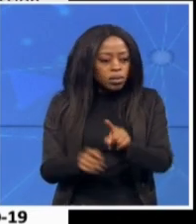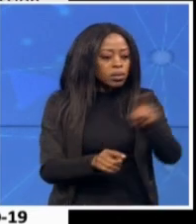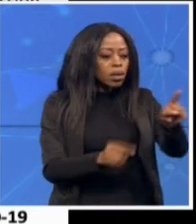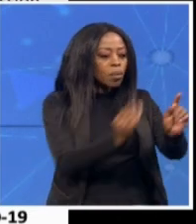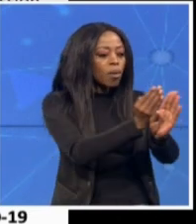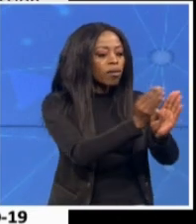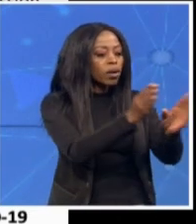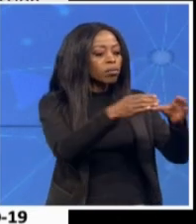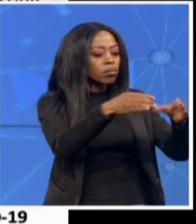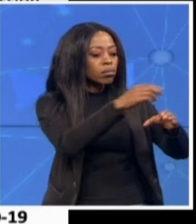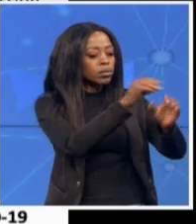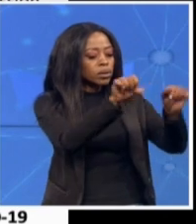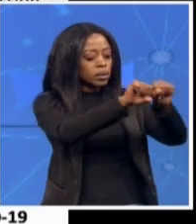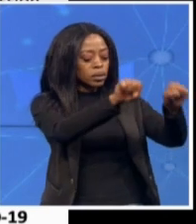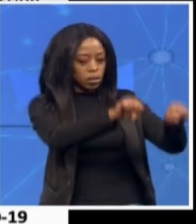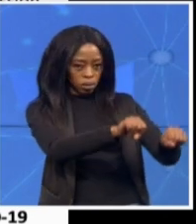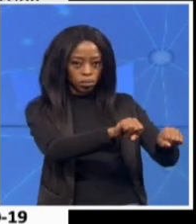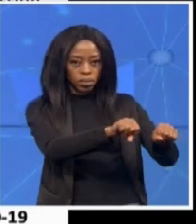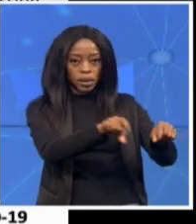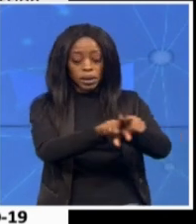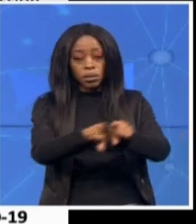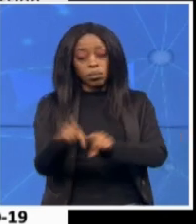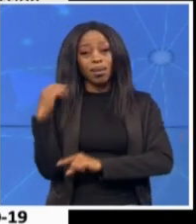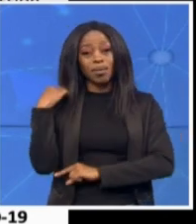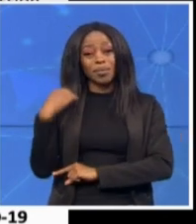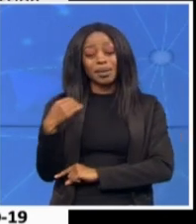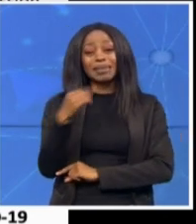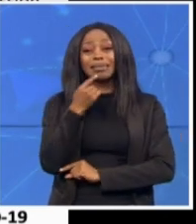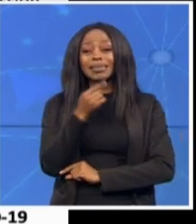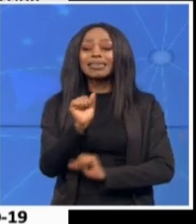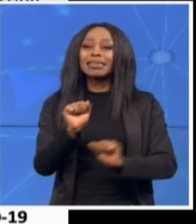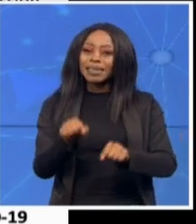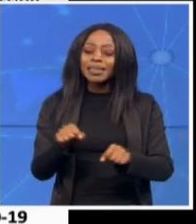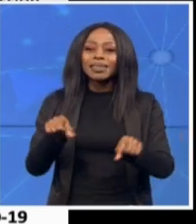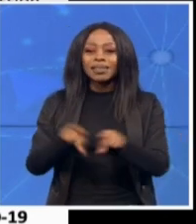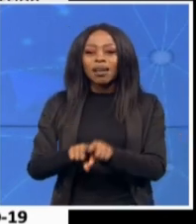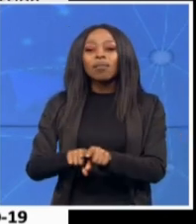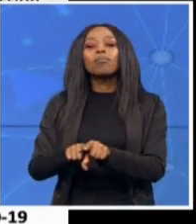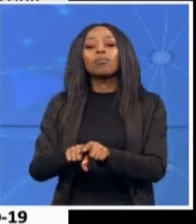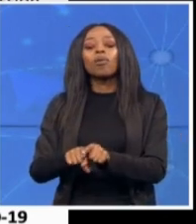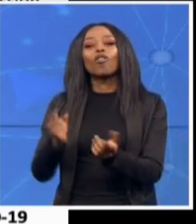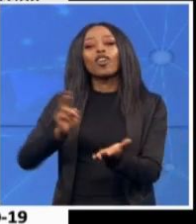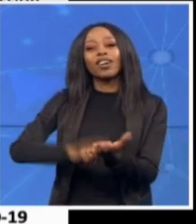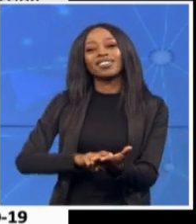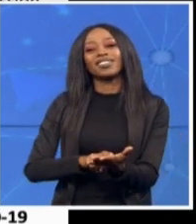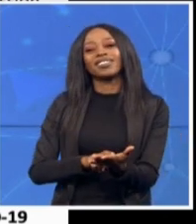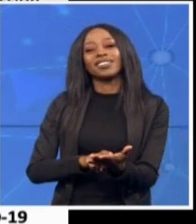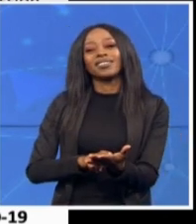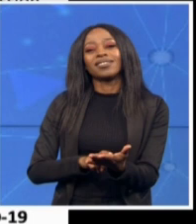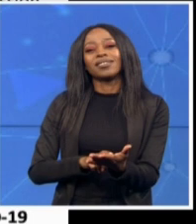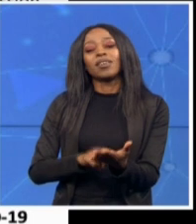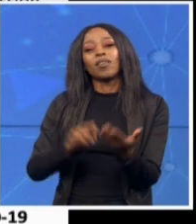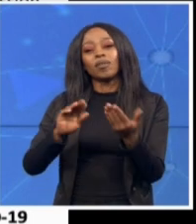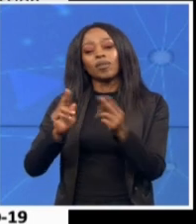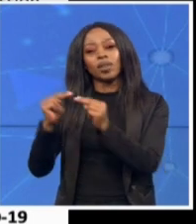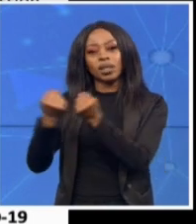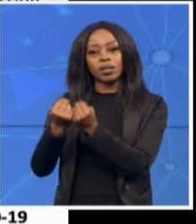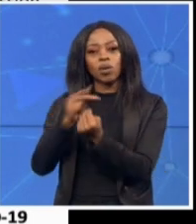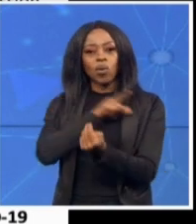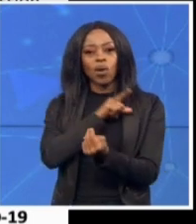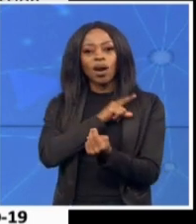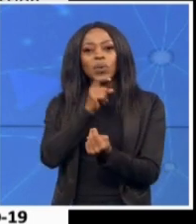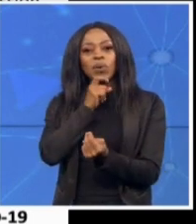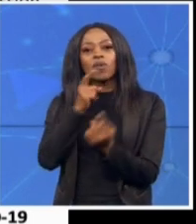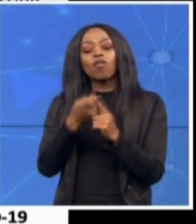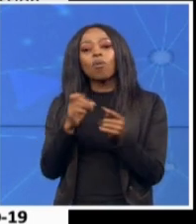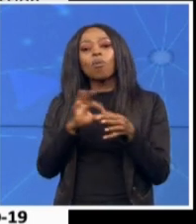Minister Mbombo said, we also get it from the population registered deaths, which the MRC uses from Home Affairs. So again, when we